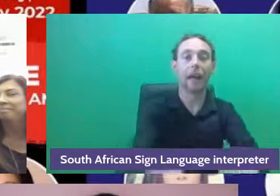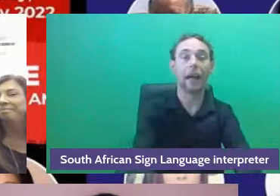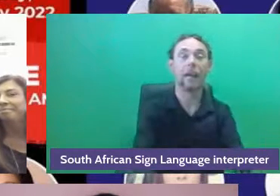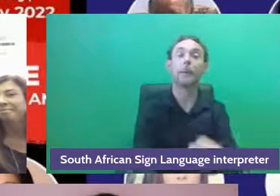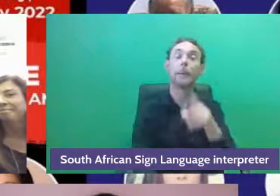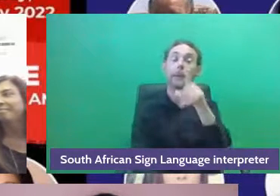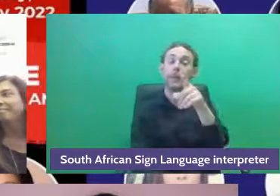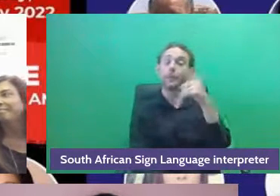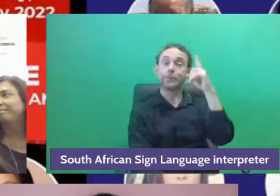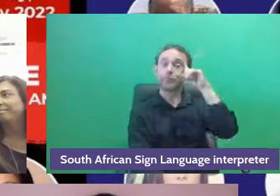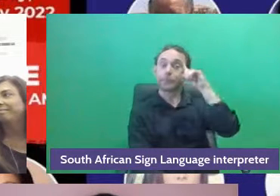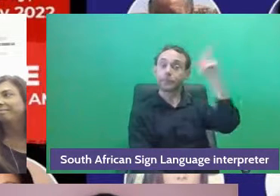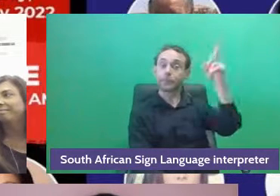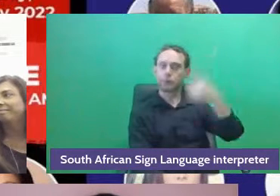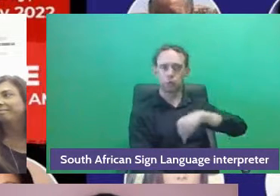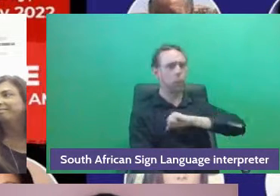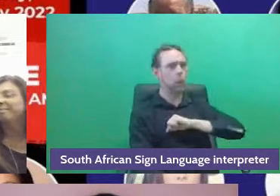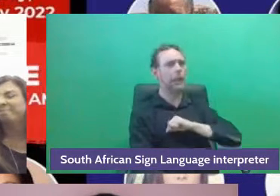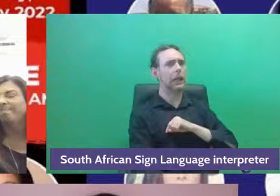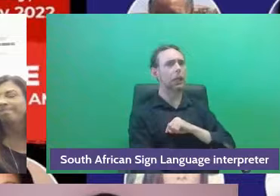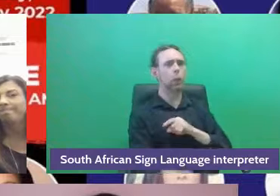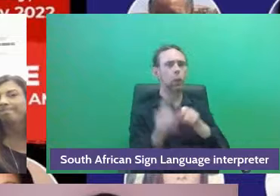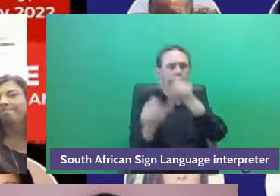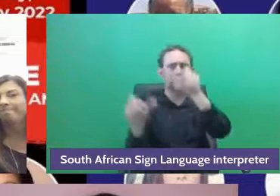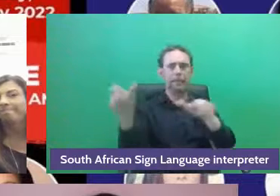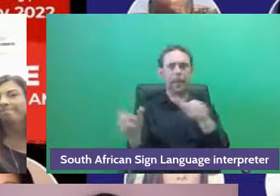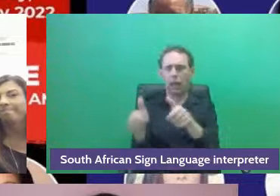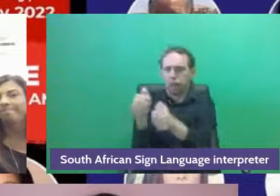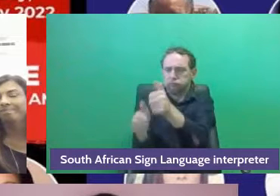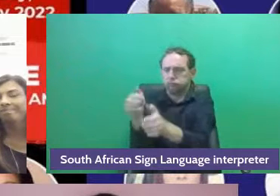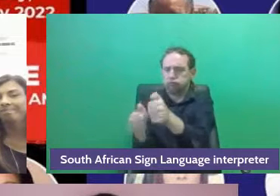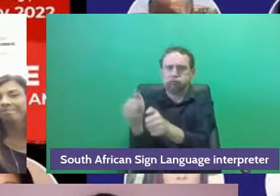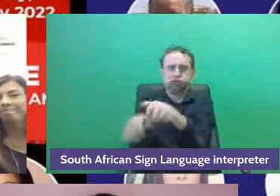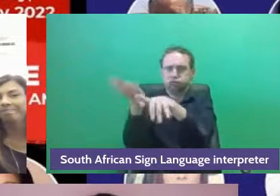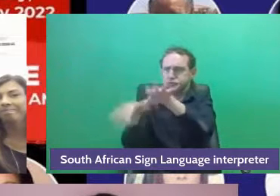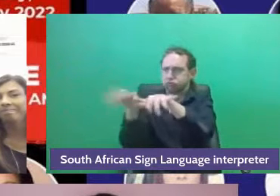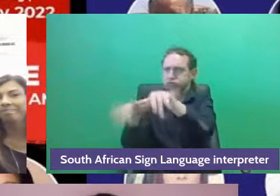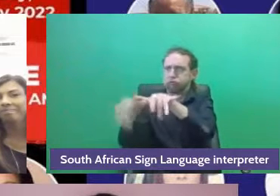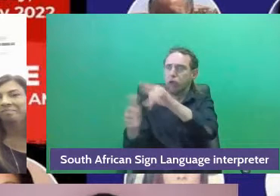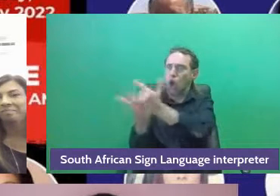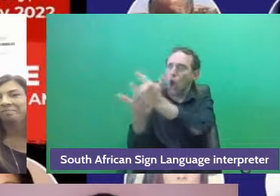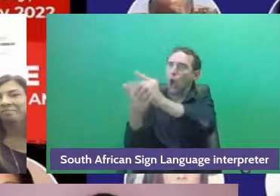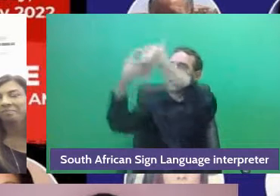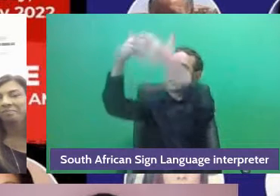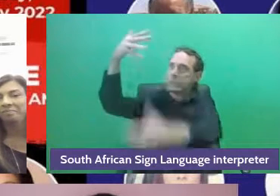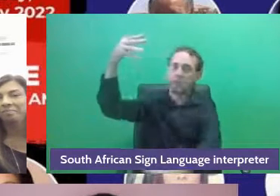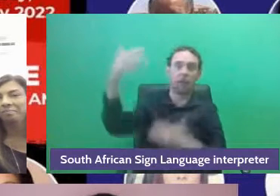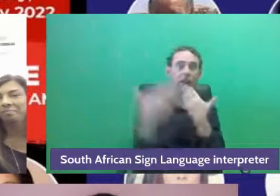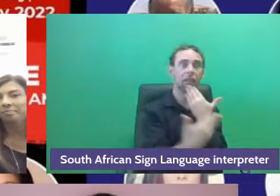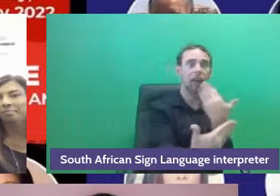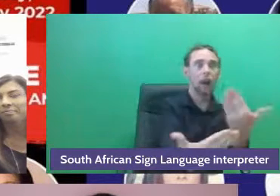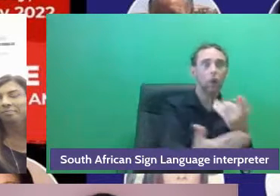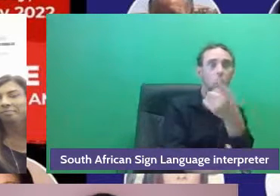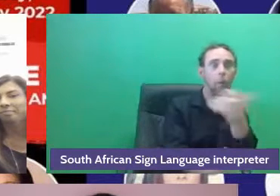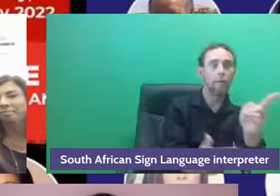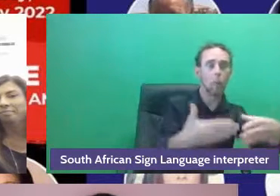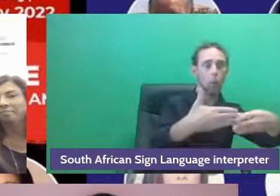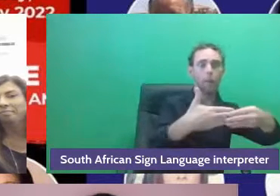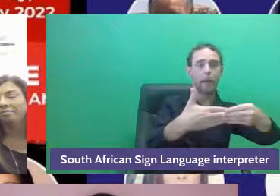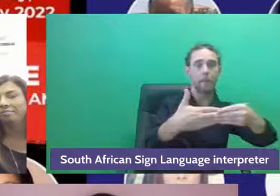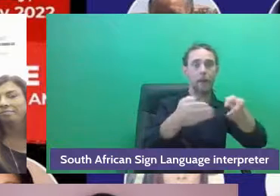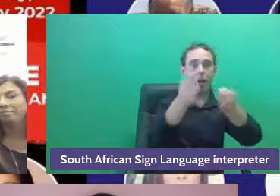and we're getting very powerful echoes, so thank you so much to our incredible panelists. Moving over